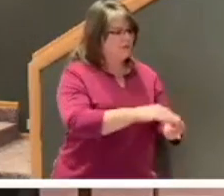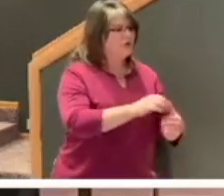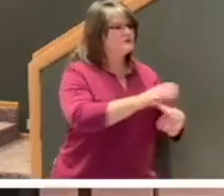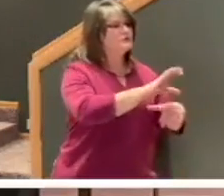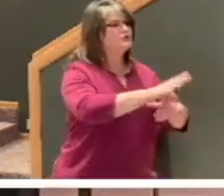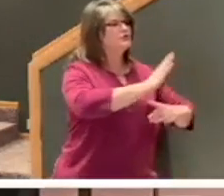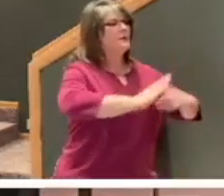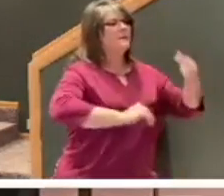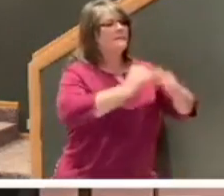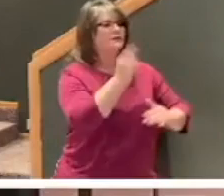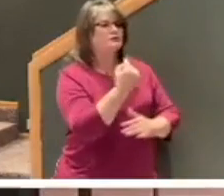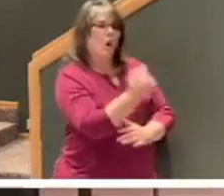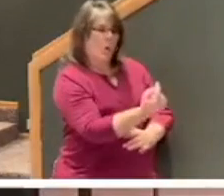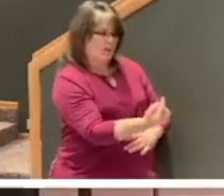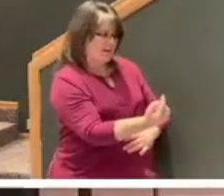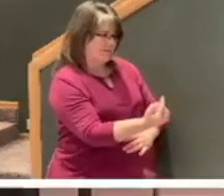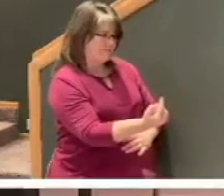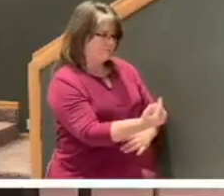buildings only.